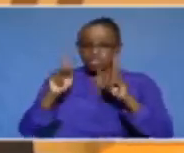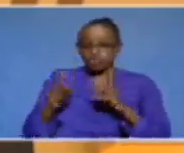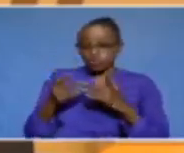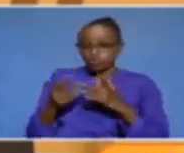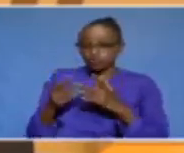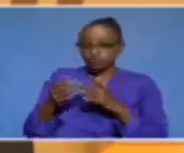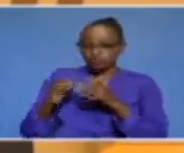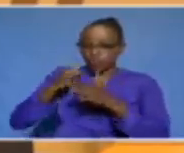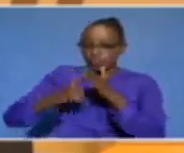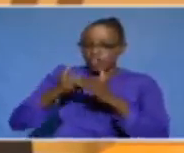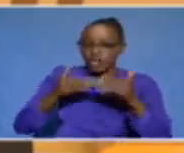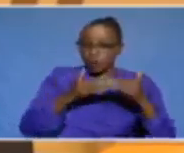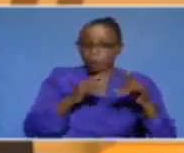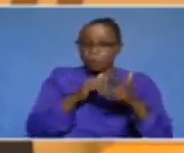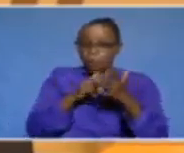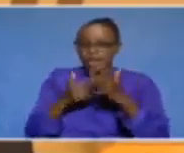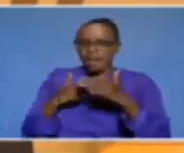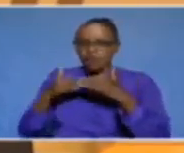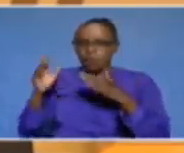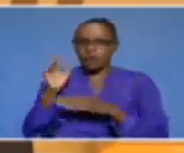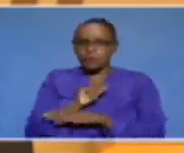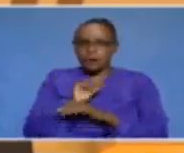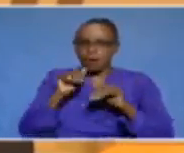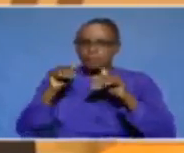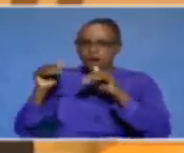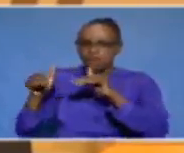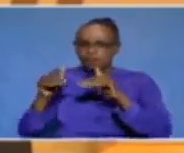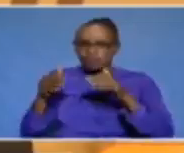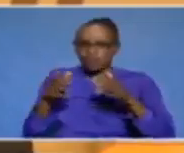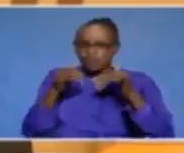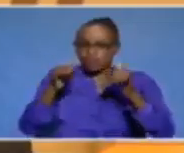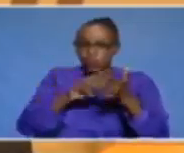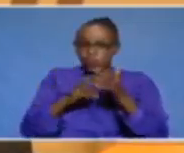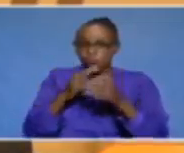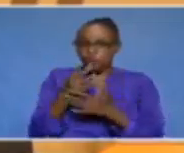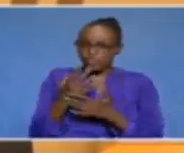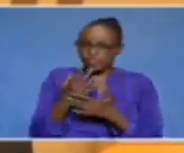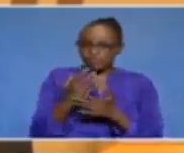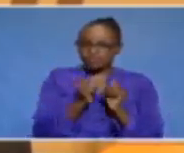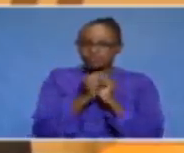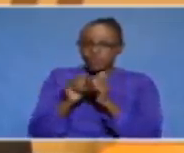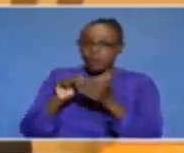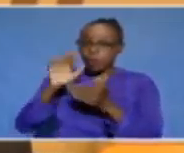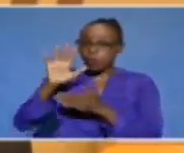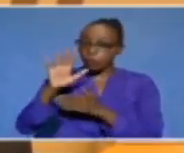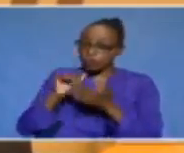opening, we have opened farms and new contracts with a further more than